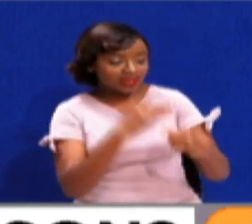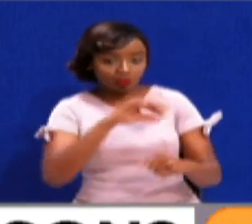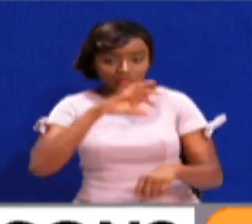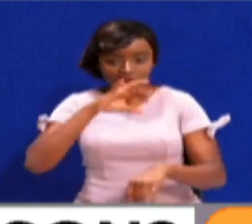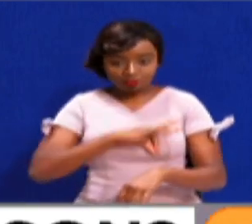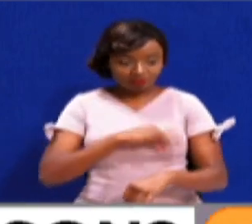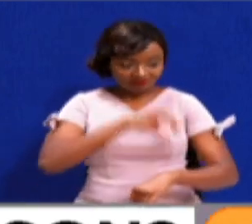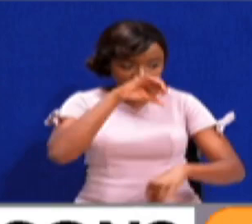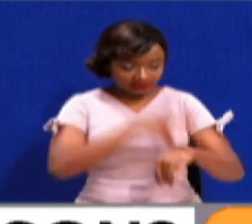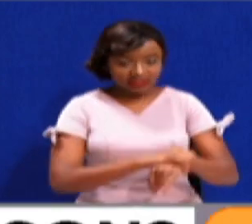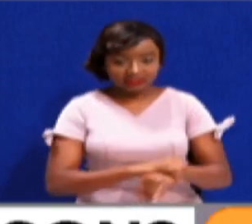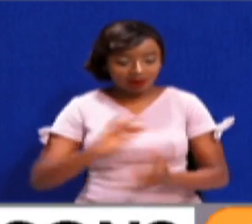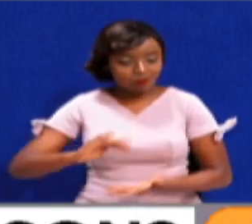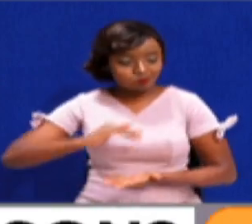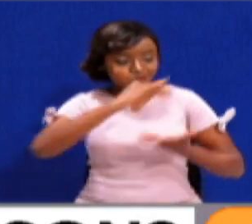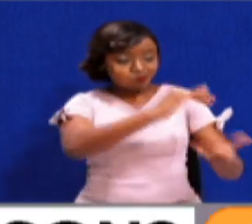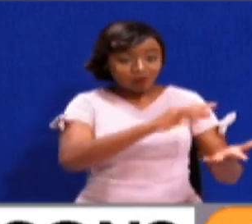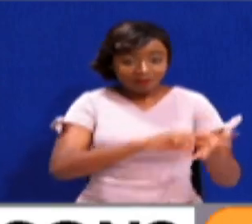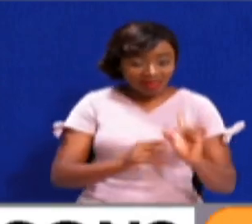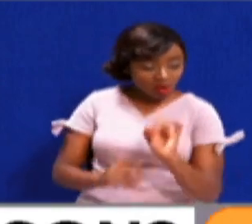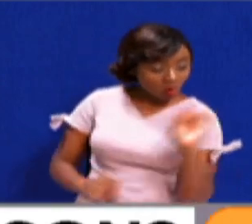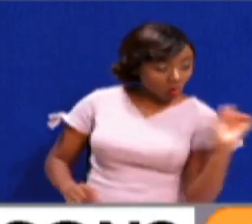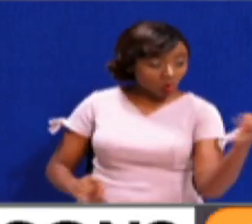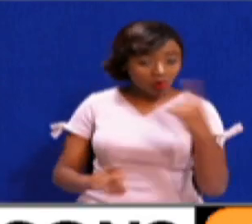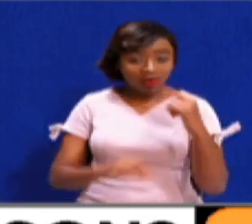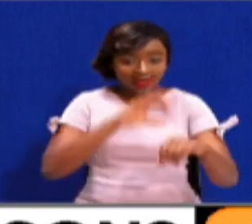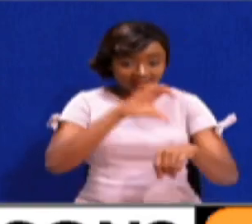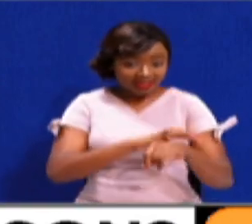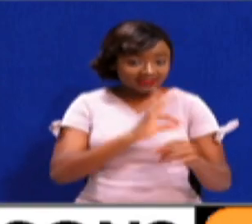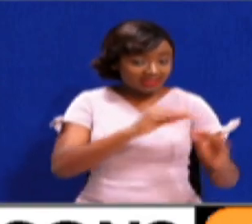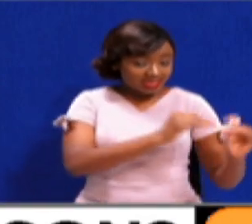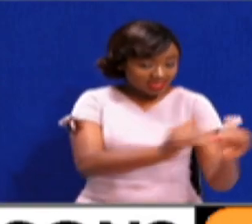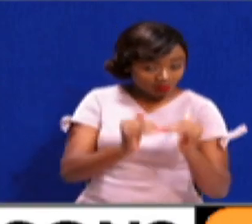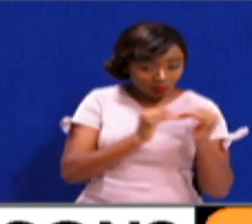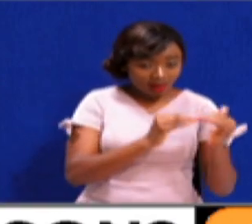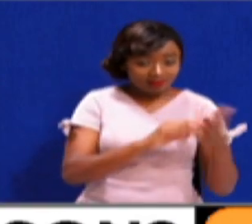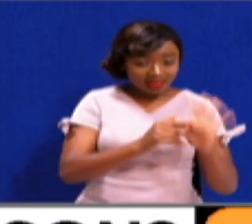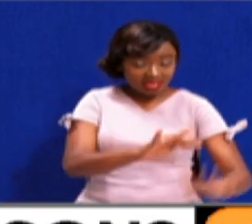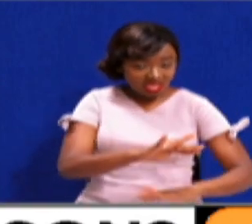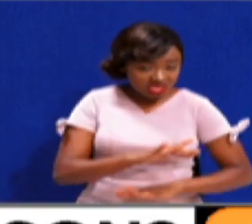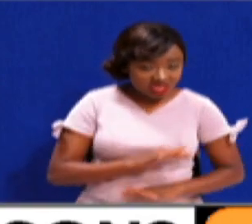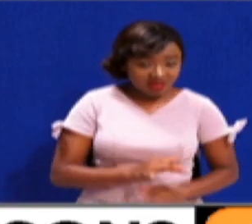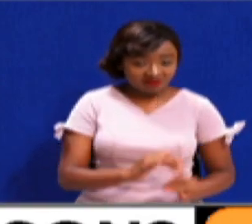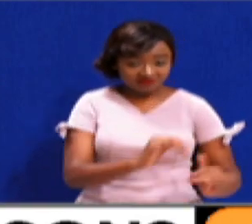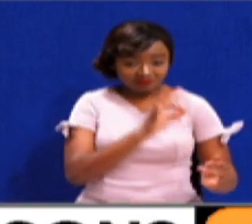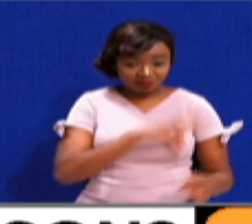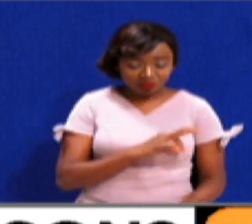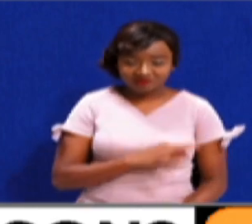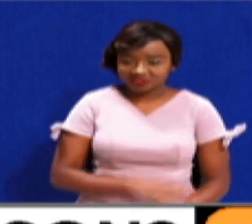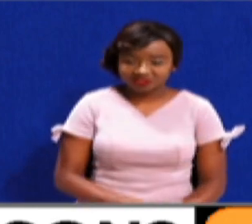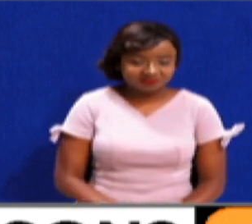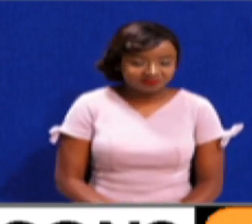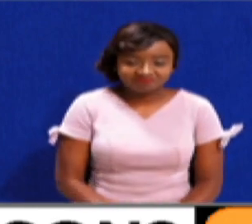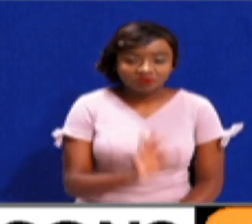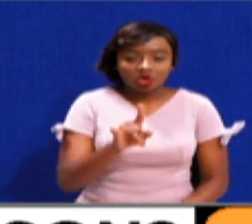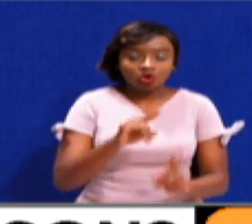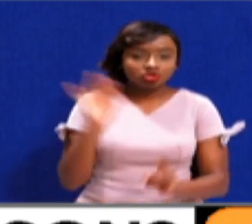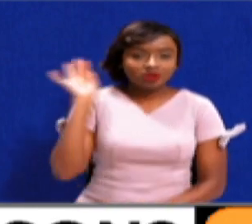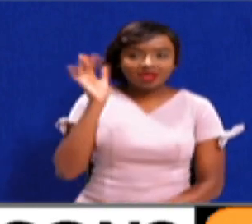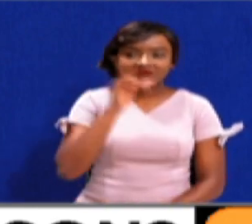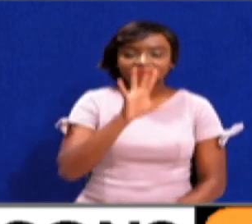gaining some money, not all counties were gaining what they would have considered sufficient gaining. For example, you had the computations that